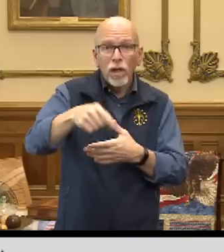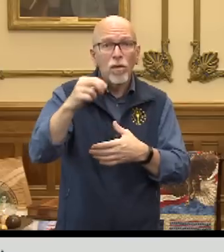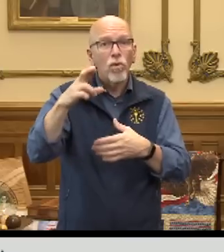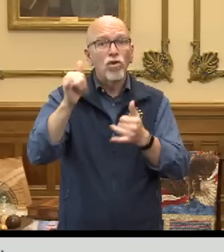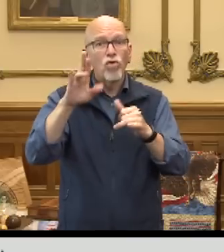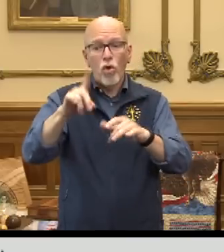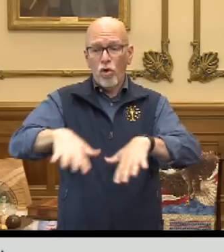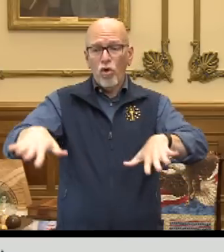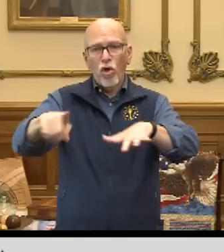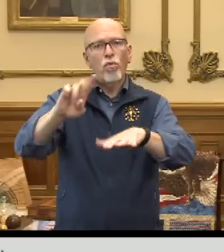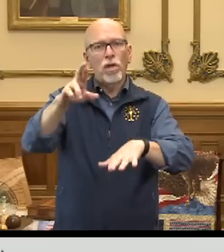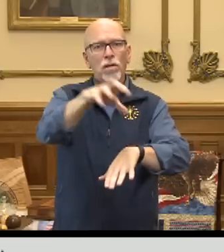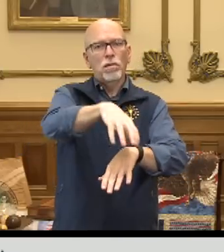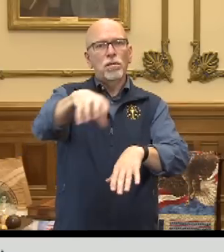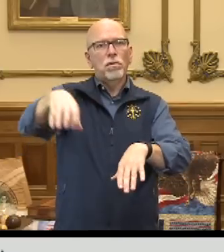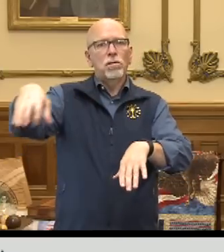yard.